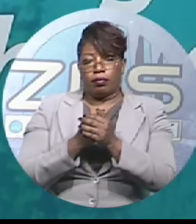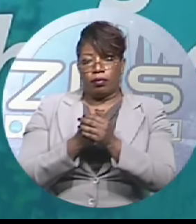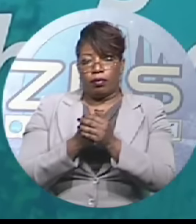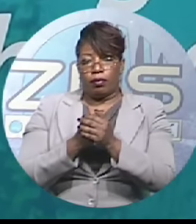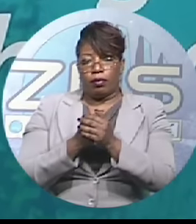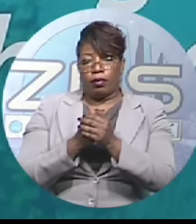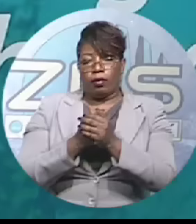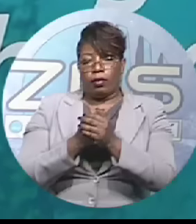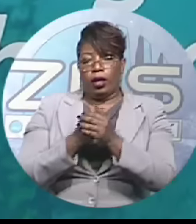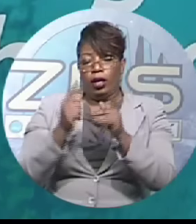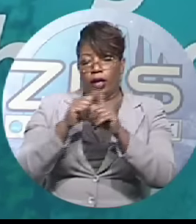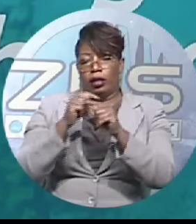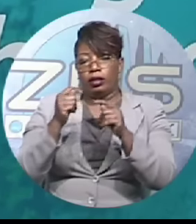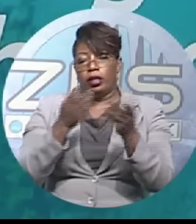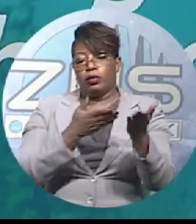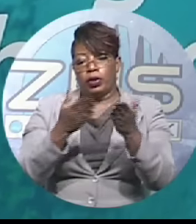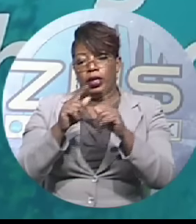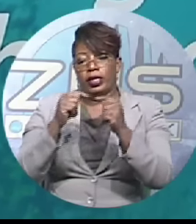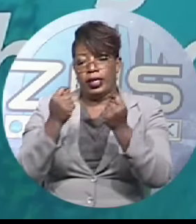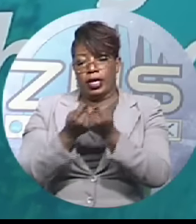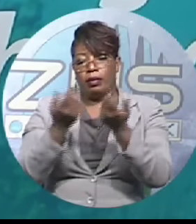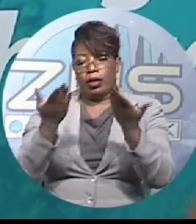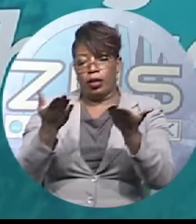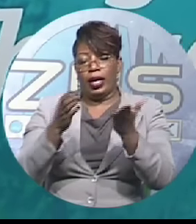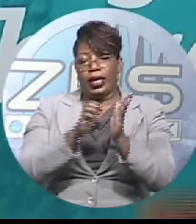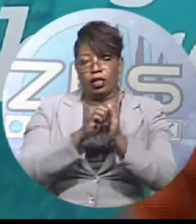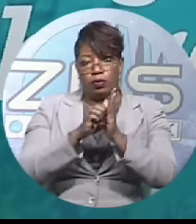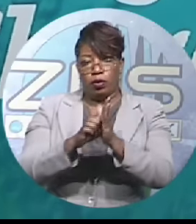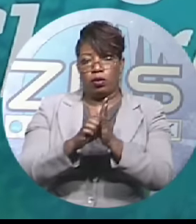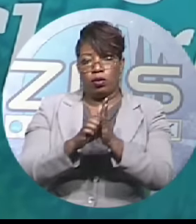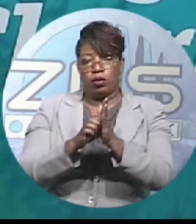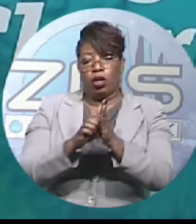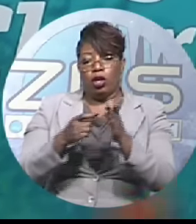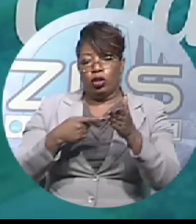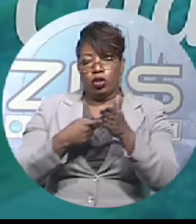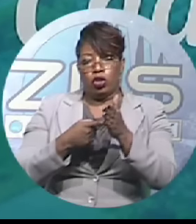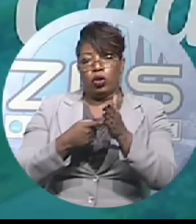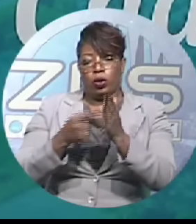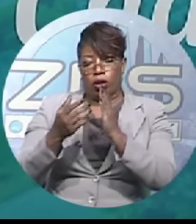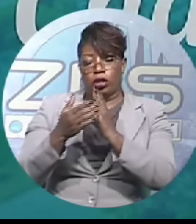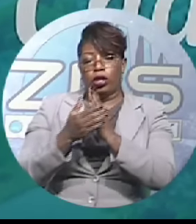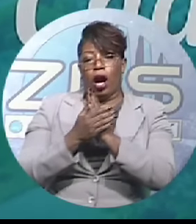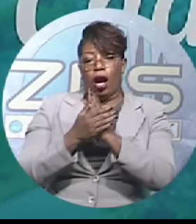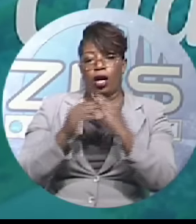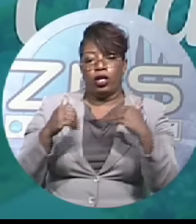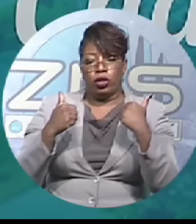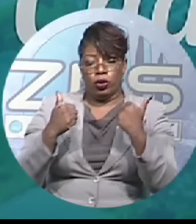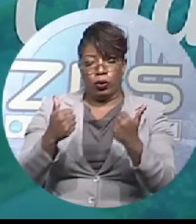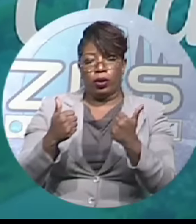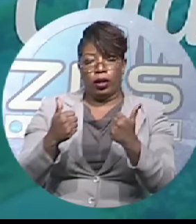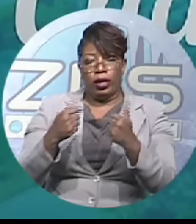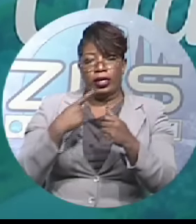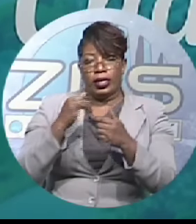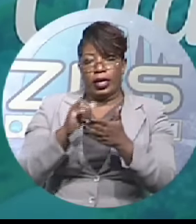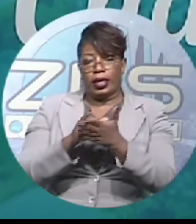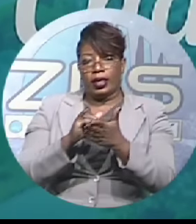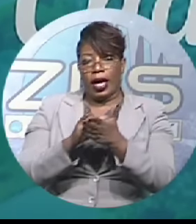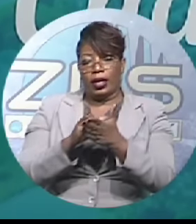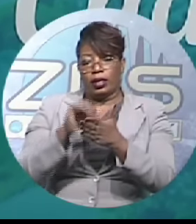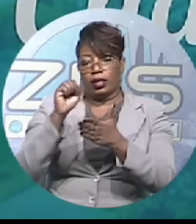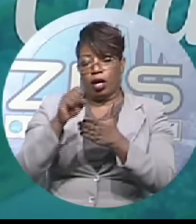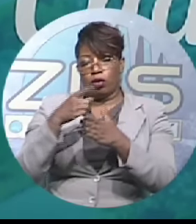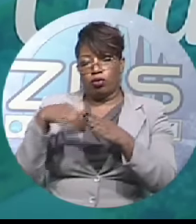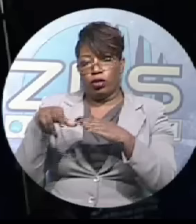regime here at this business expose channels the youth. Could you imagine? Head of sales for Google's Fiber Southeast region,